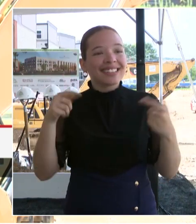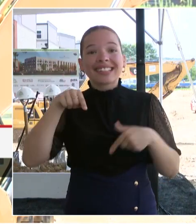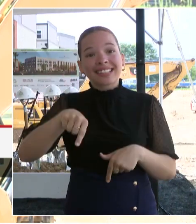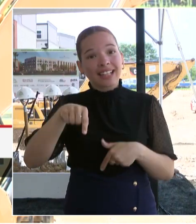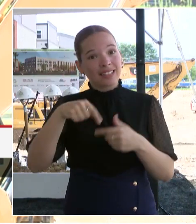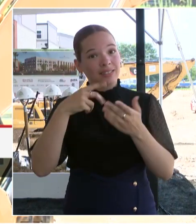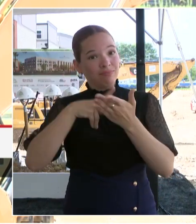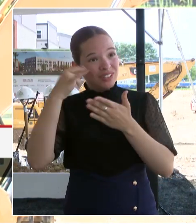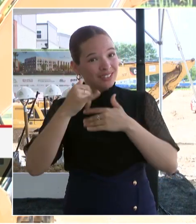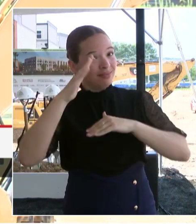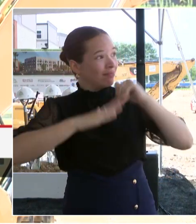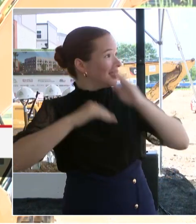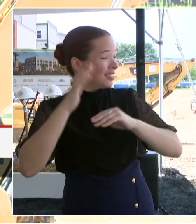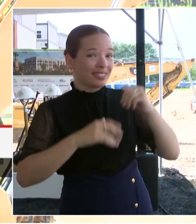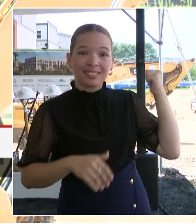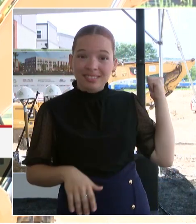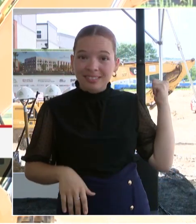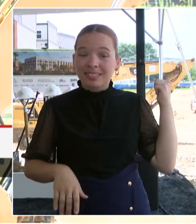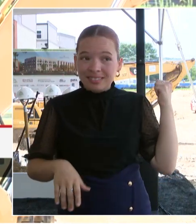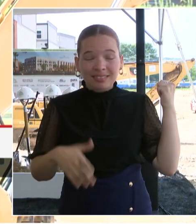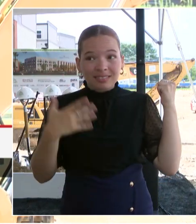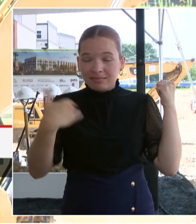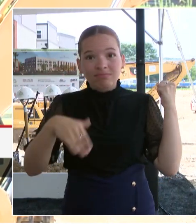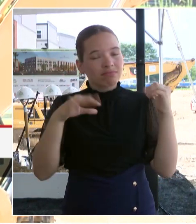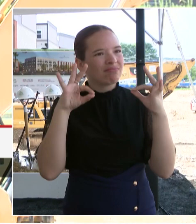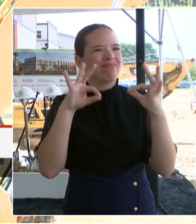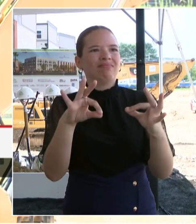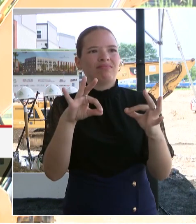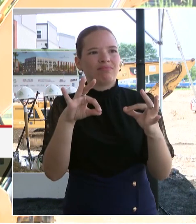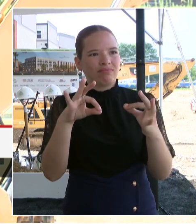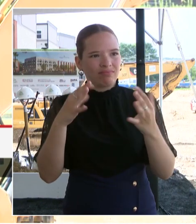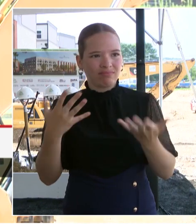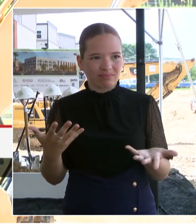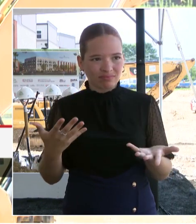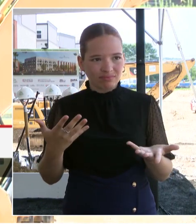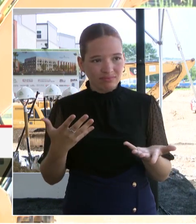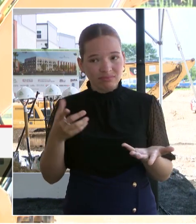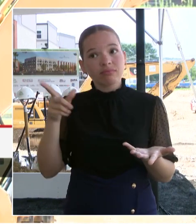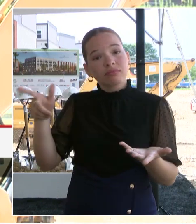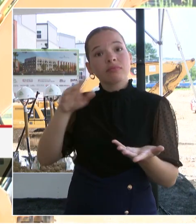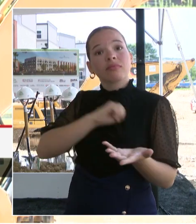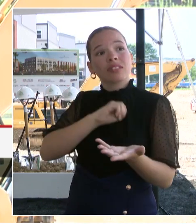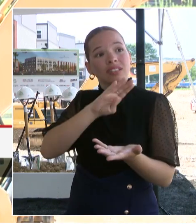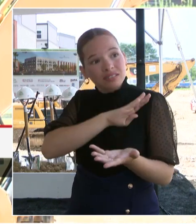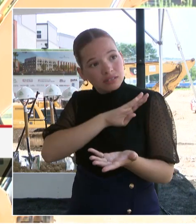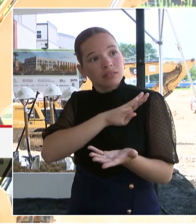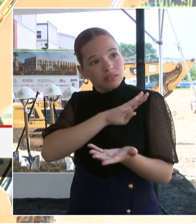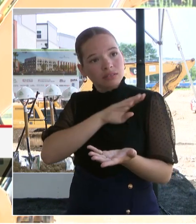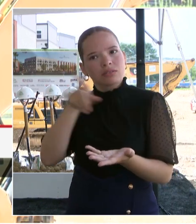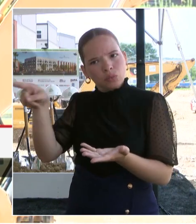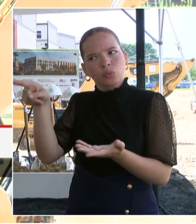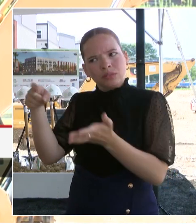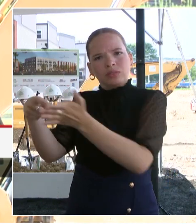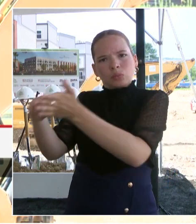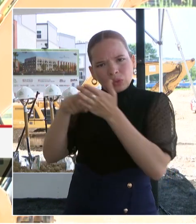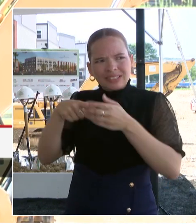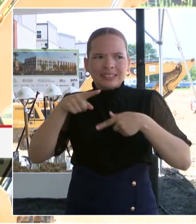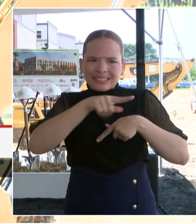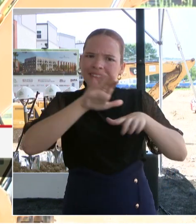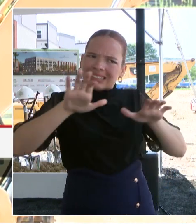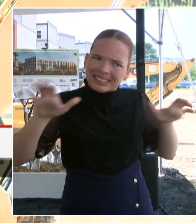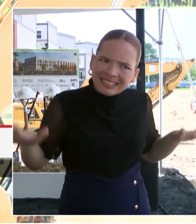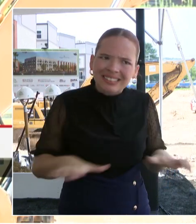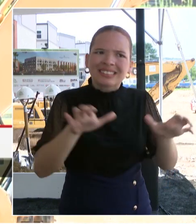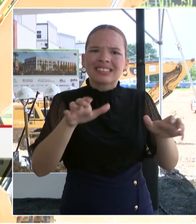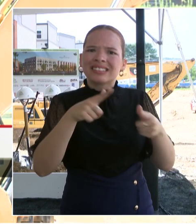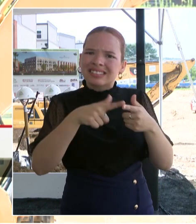city. As he mentioned, the mayor charged us with creating 36,000 new units of housing, 12,000 of which to be affordable.